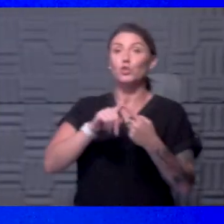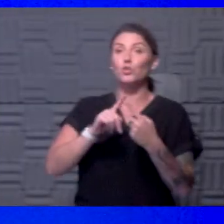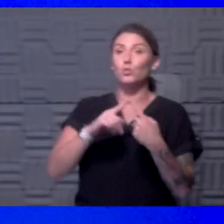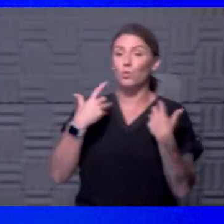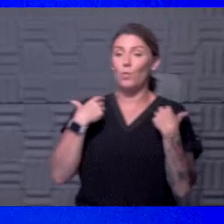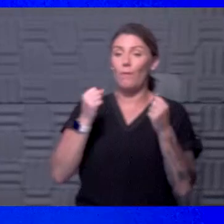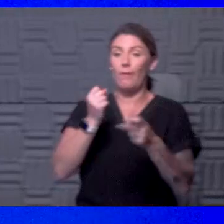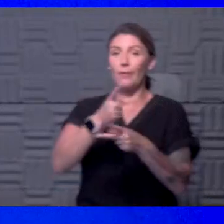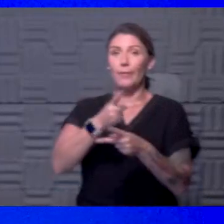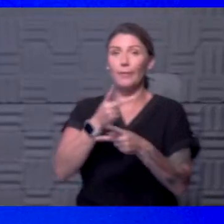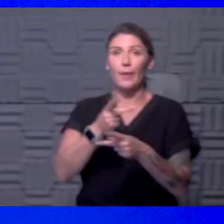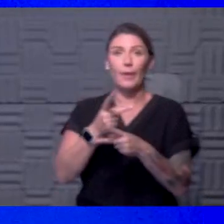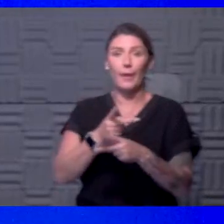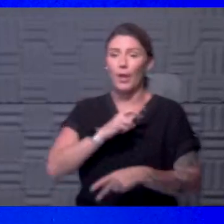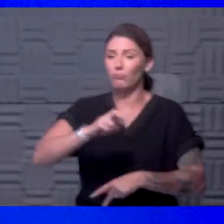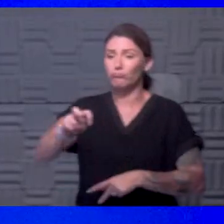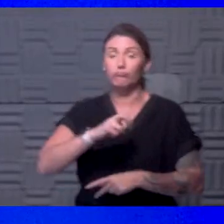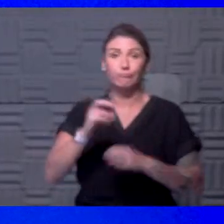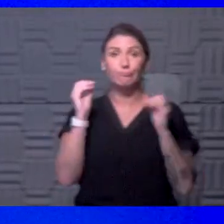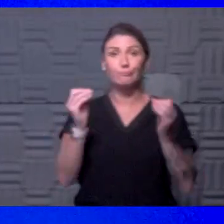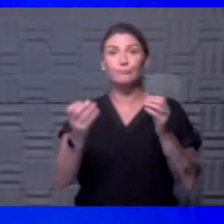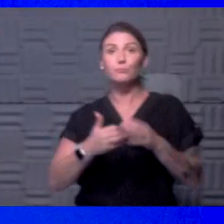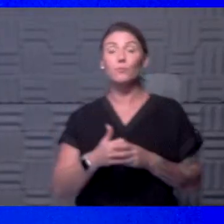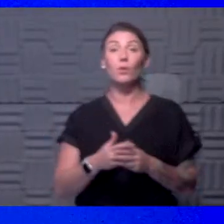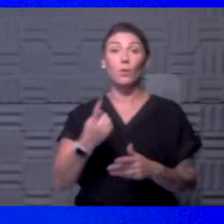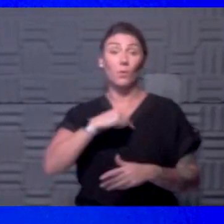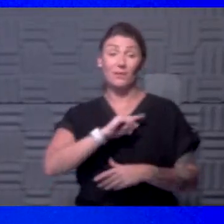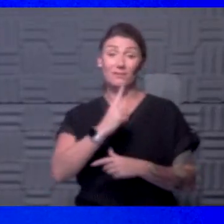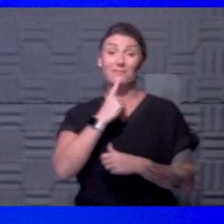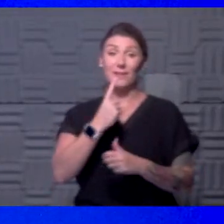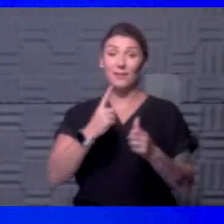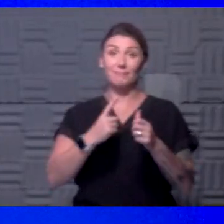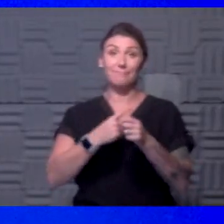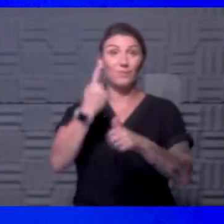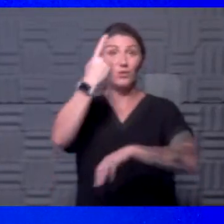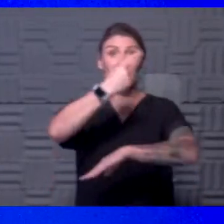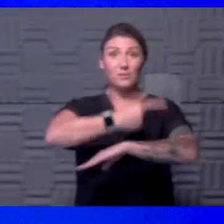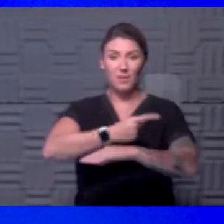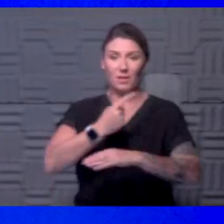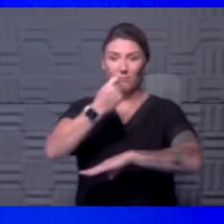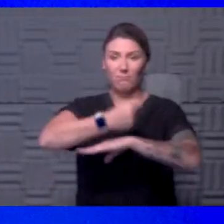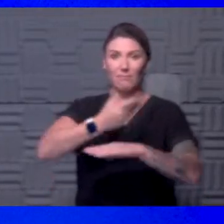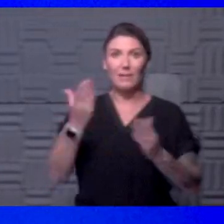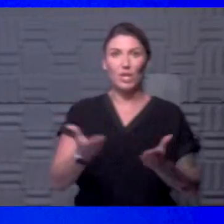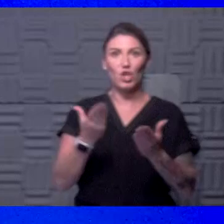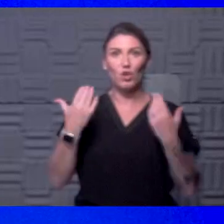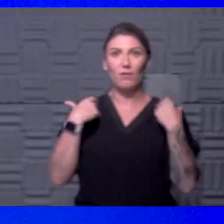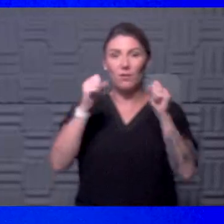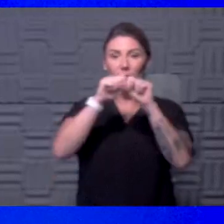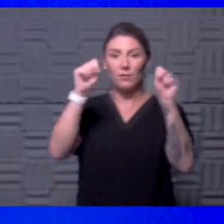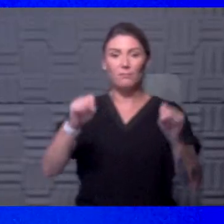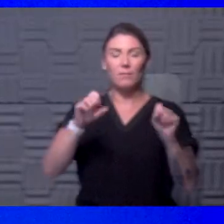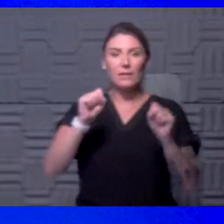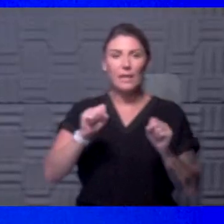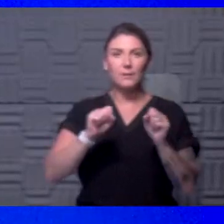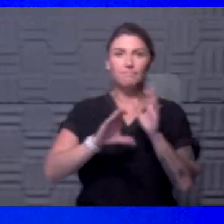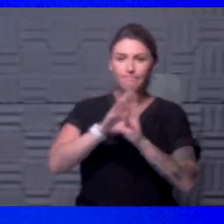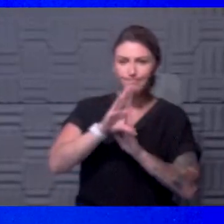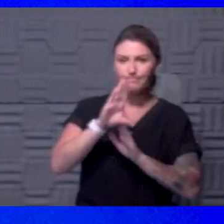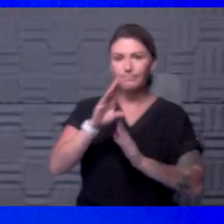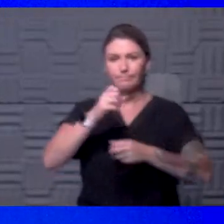healthcare worker to patient. So like we had said, from day one, we had that shutdown here at the health system so we could develop